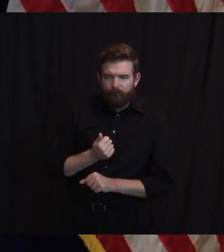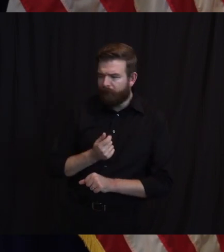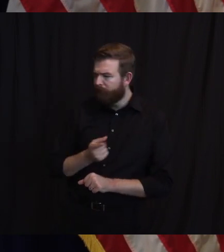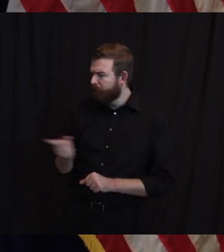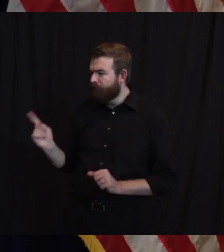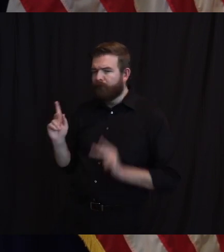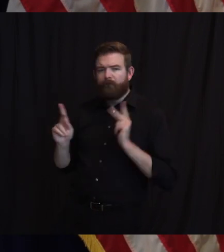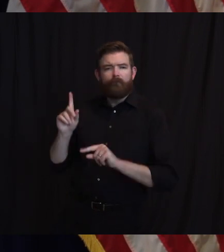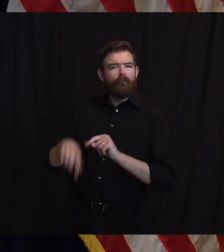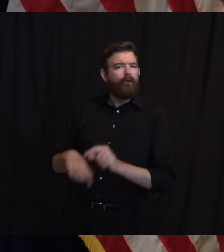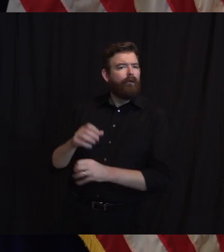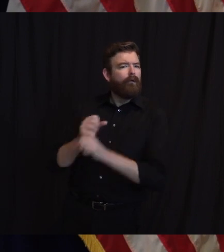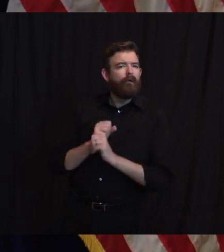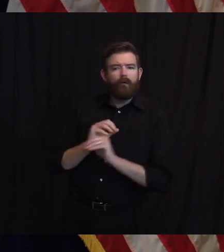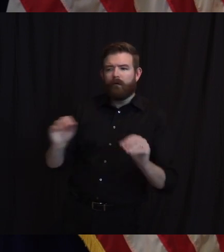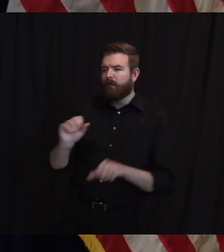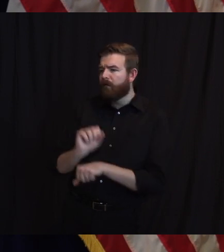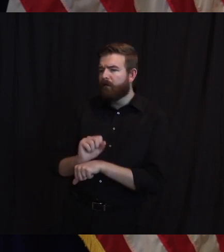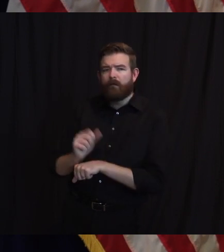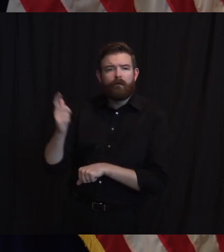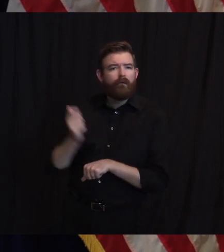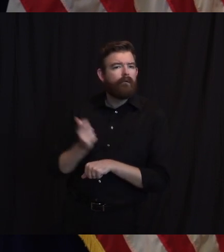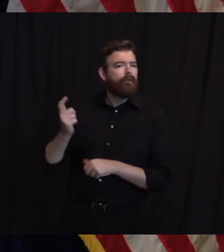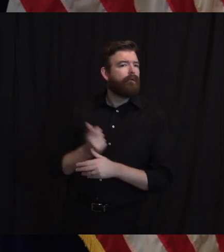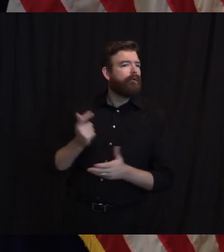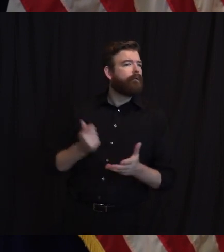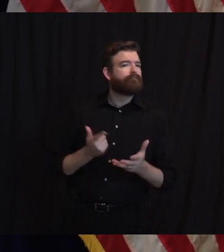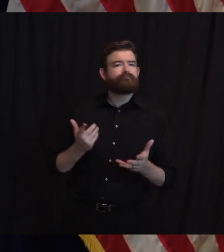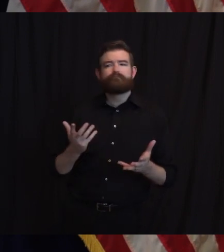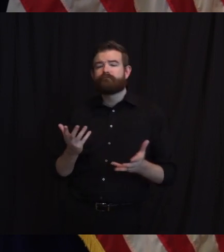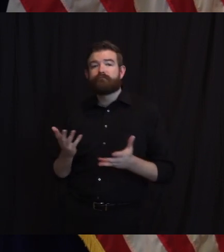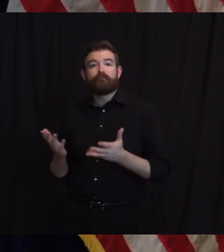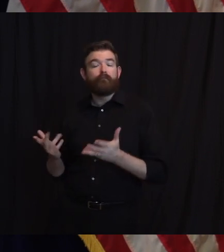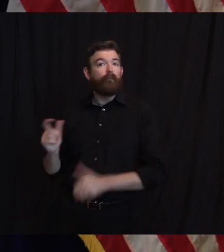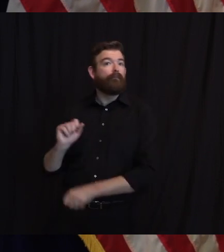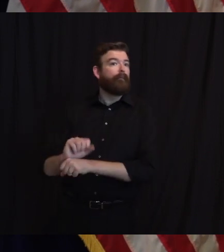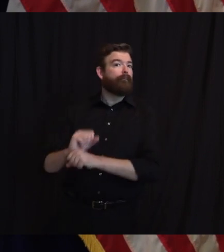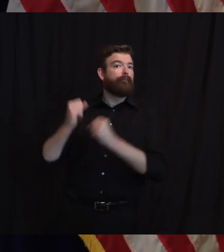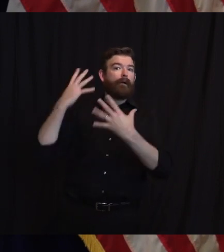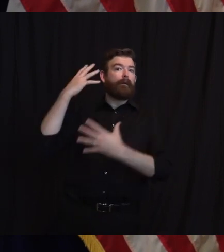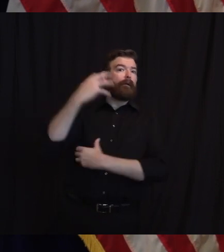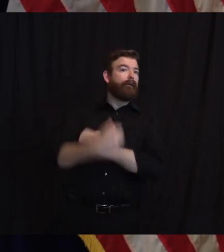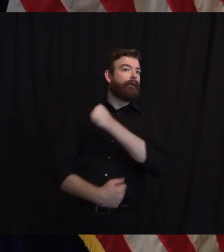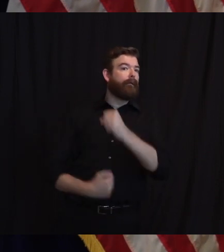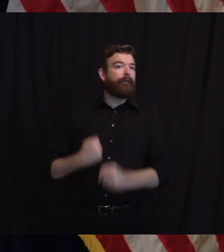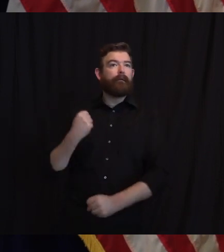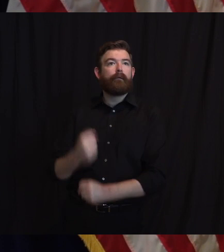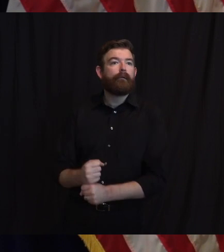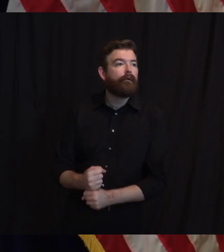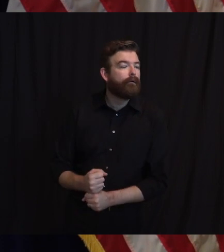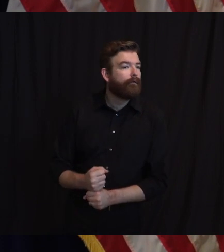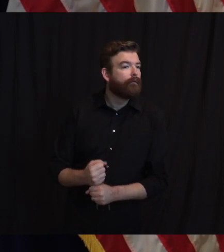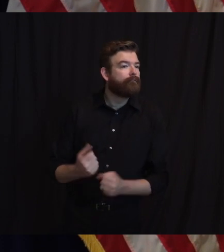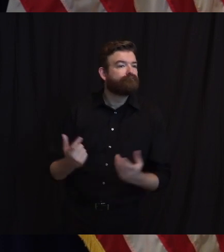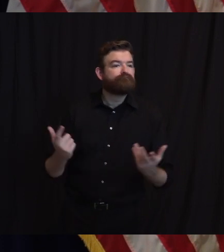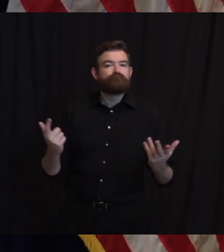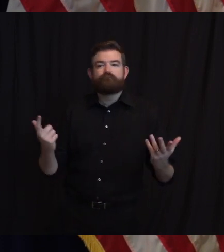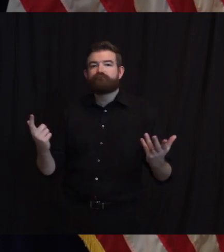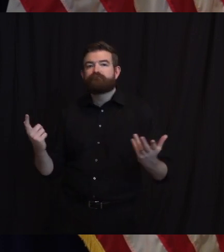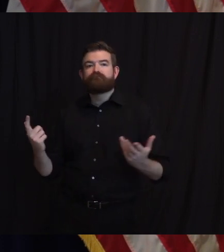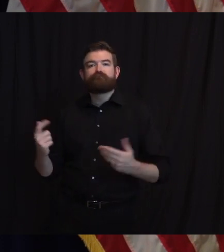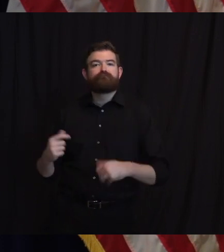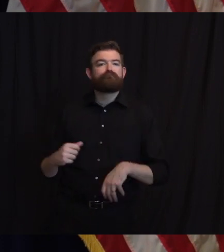one reason or another. I mean, they've been working for a long time. There's a shadow economy out there. And these